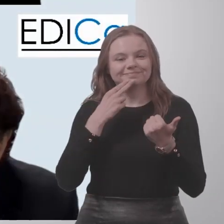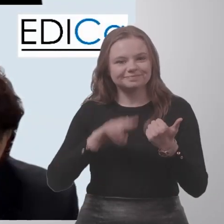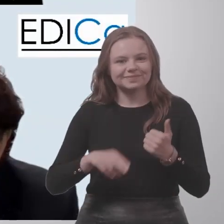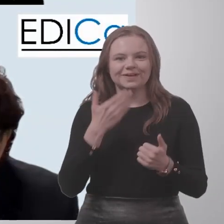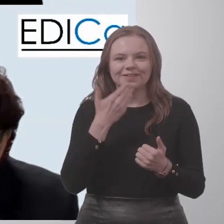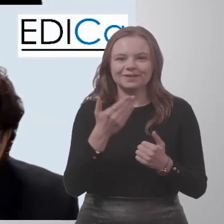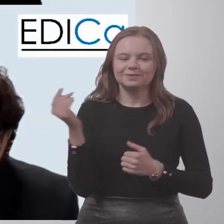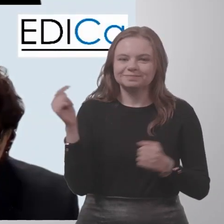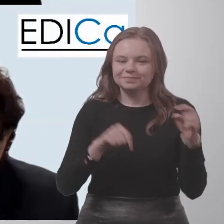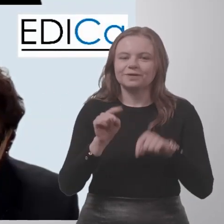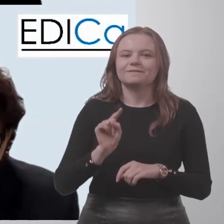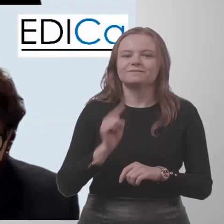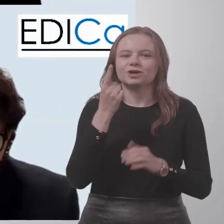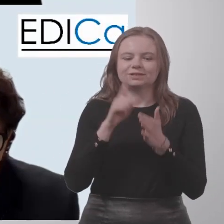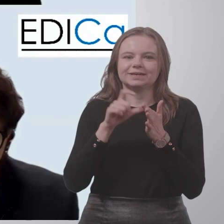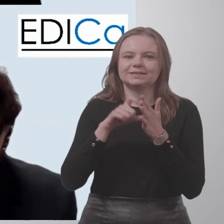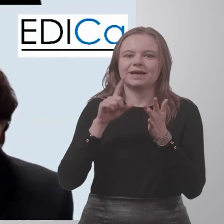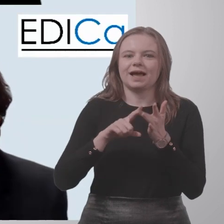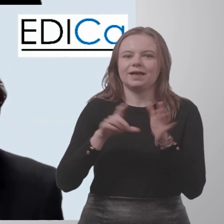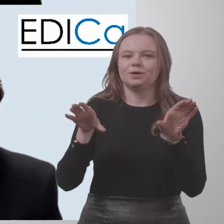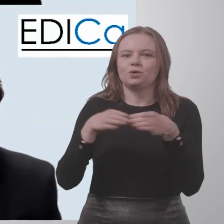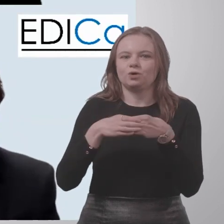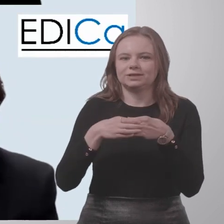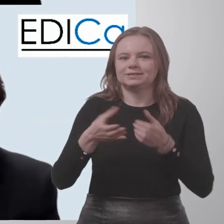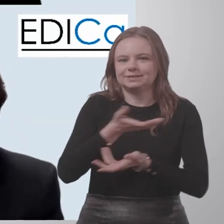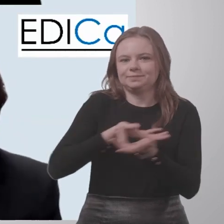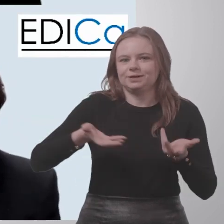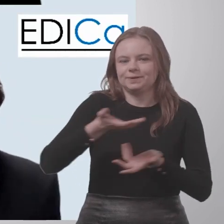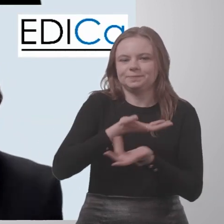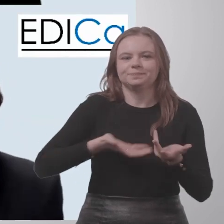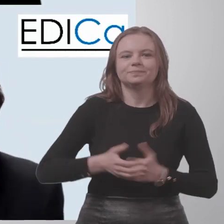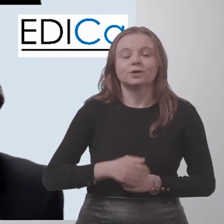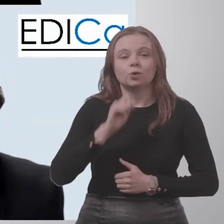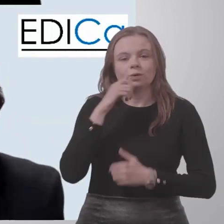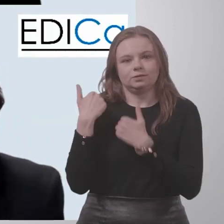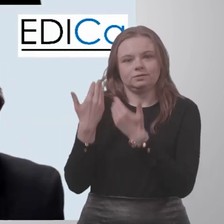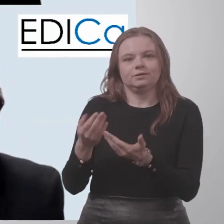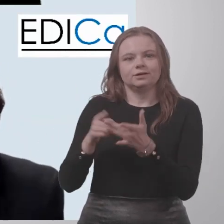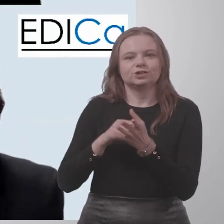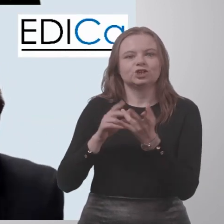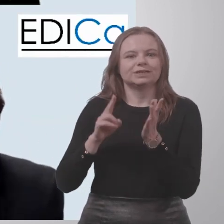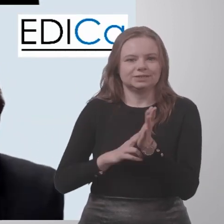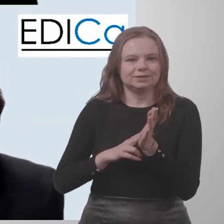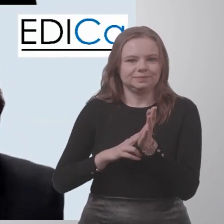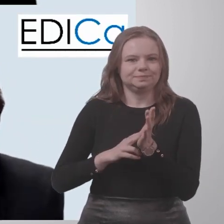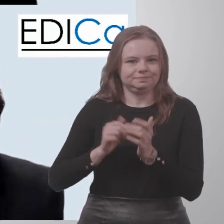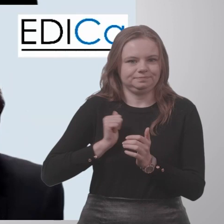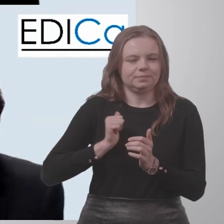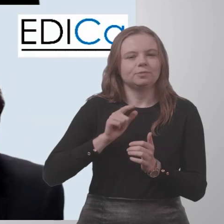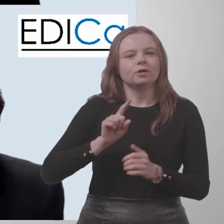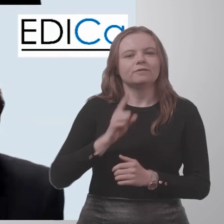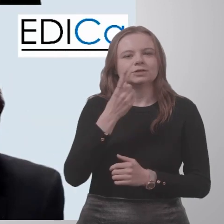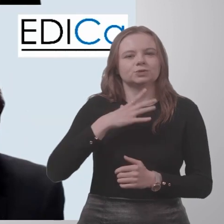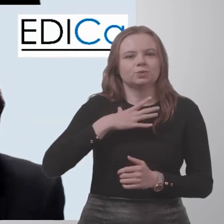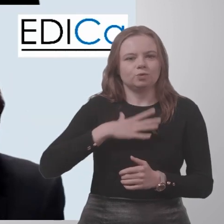Good afternoon, everybody, and thank you for coming along to our first EDI Caucus seminar. I'm going to hand over to Jason in just a minute,